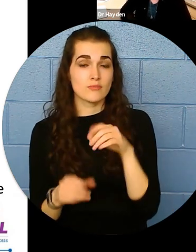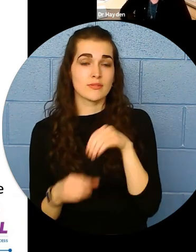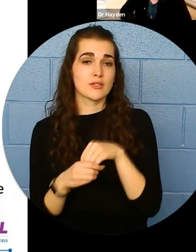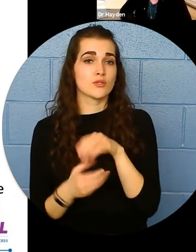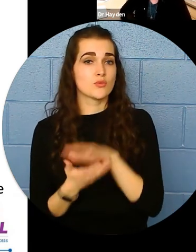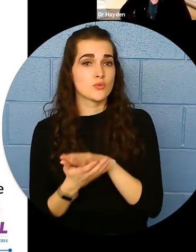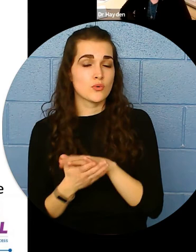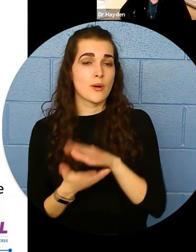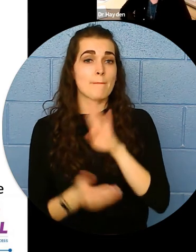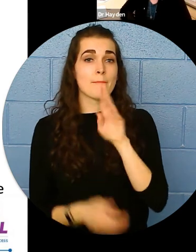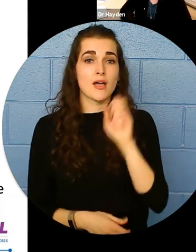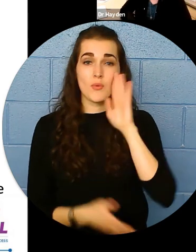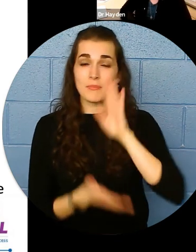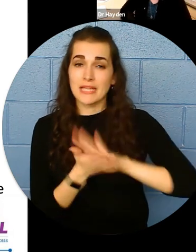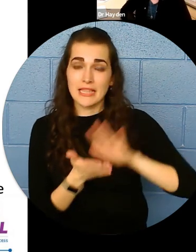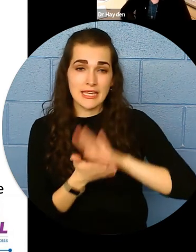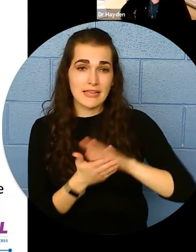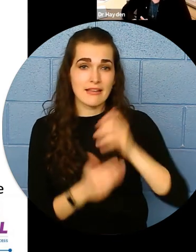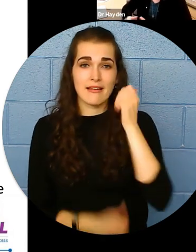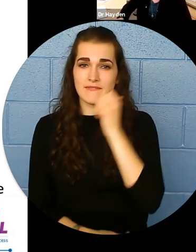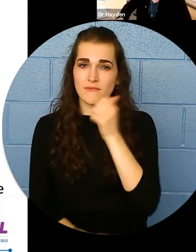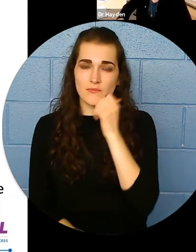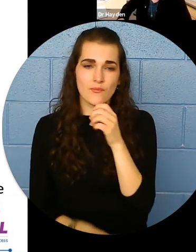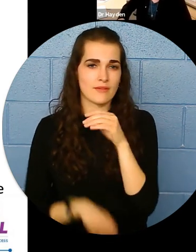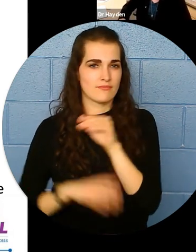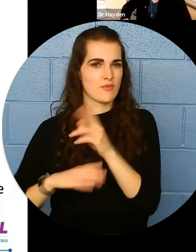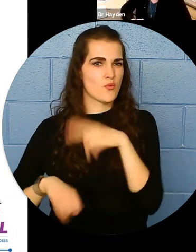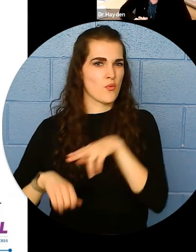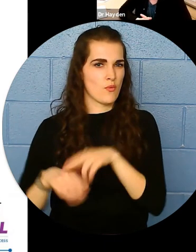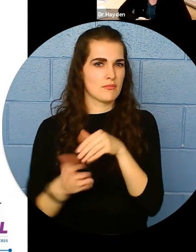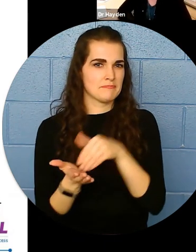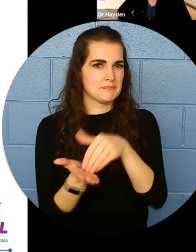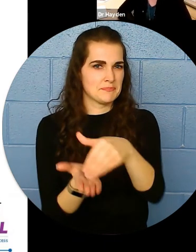buses will be cleaned and sanitized on a regular basis.